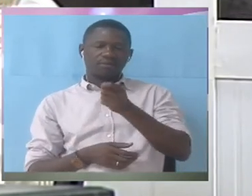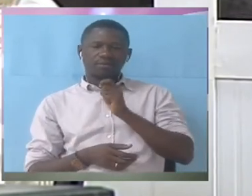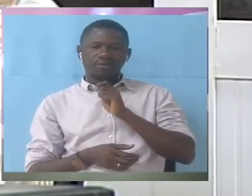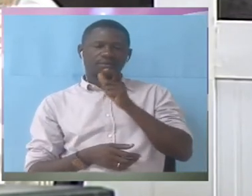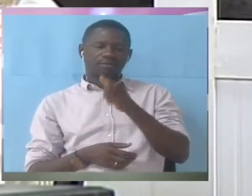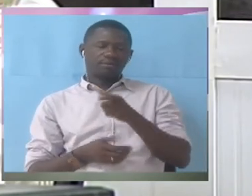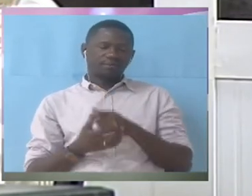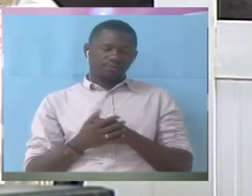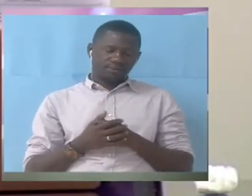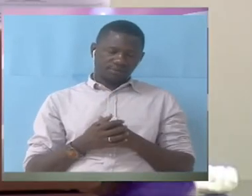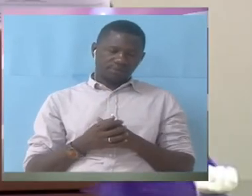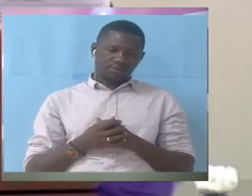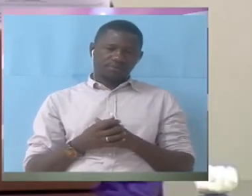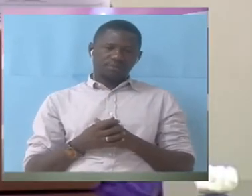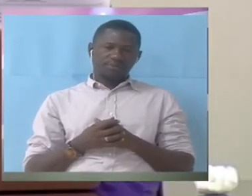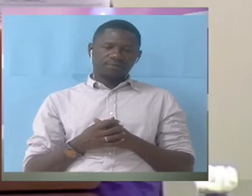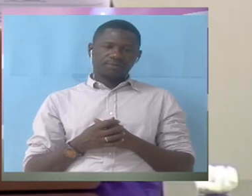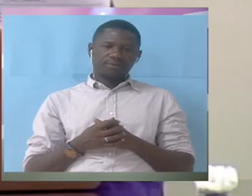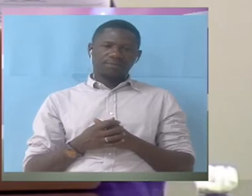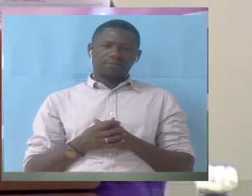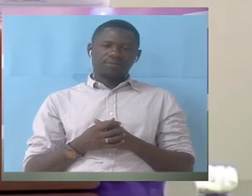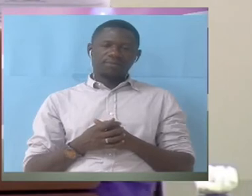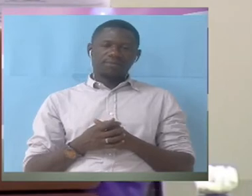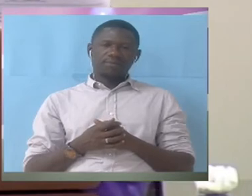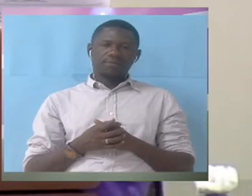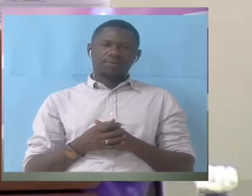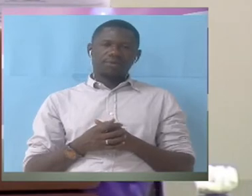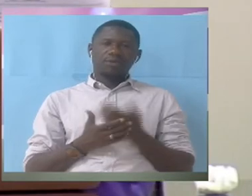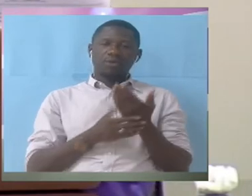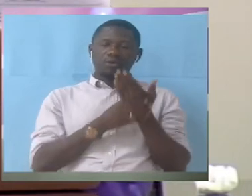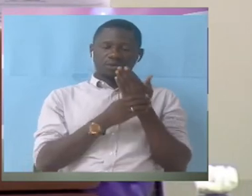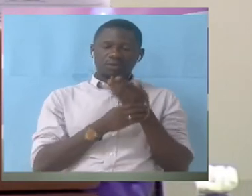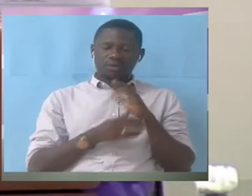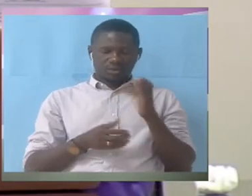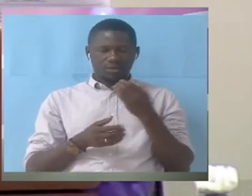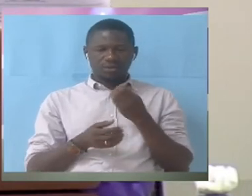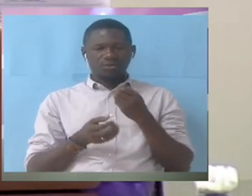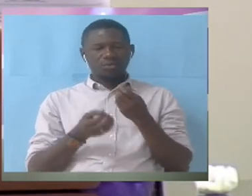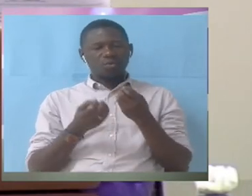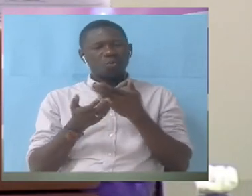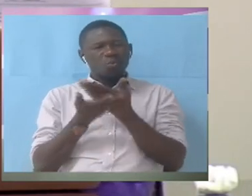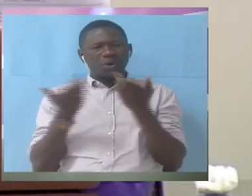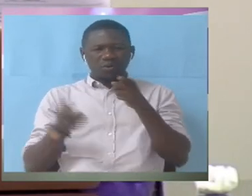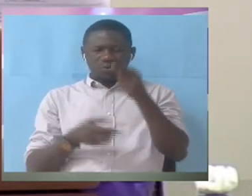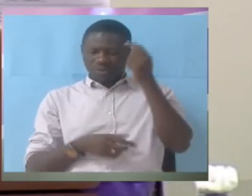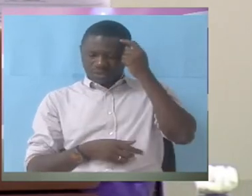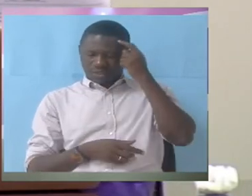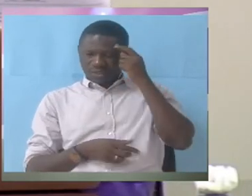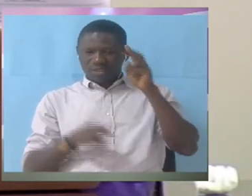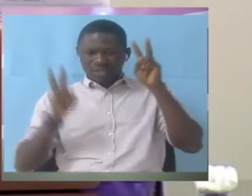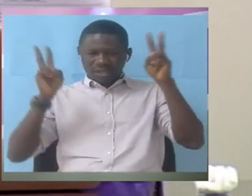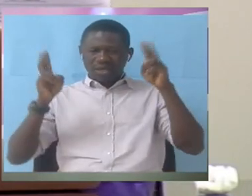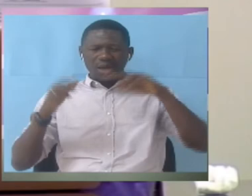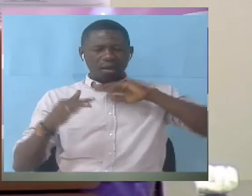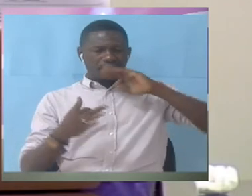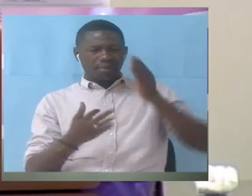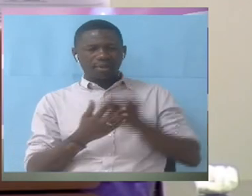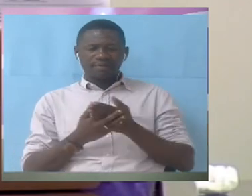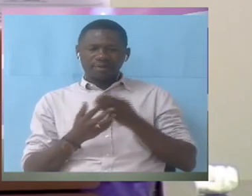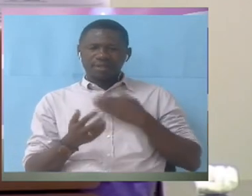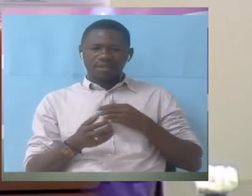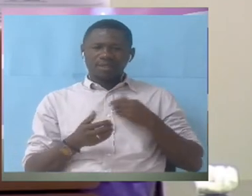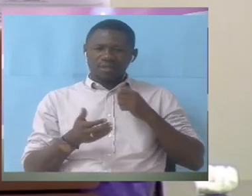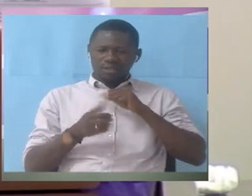taskati xibaar doon interview. Doctor, can you tell us why you think Yaay Jammeh believed that he could cure people